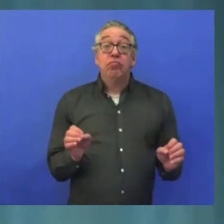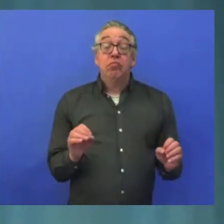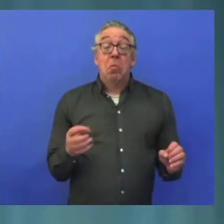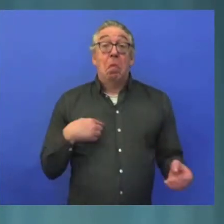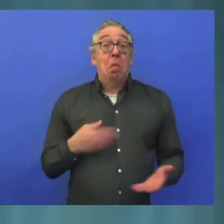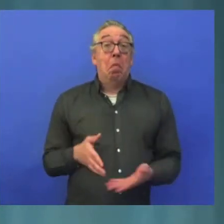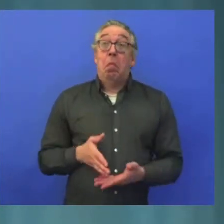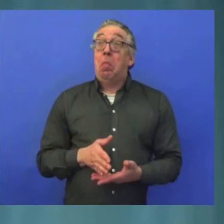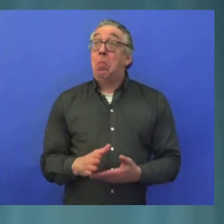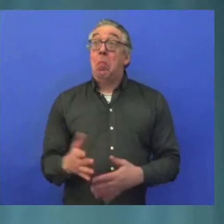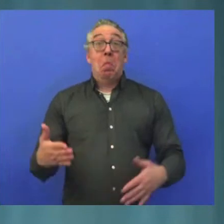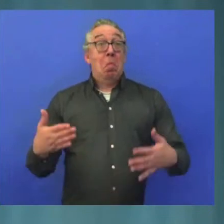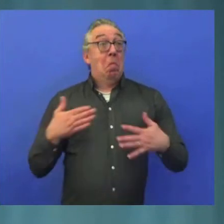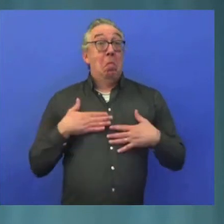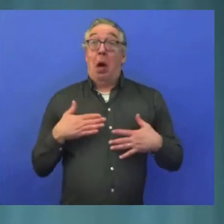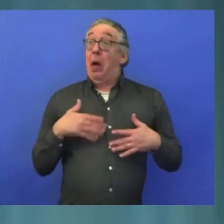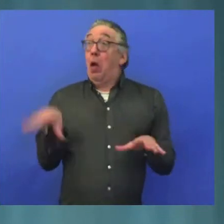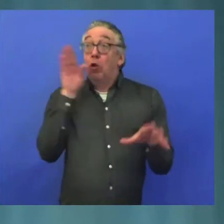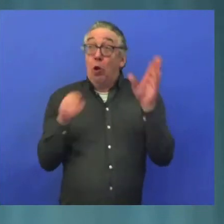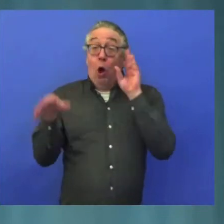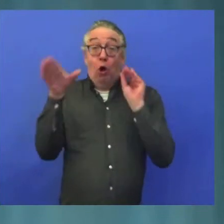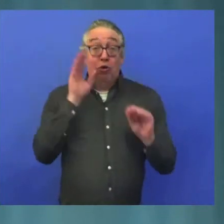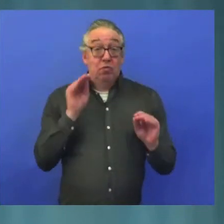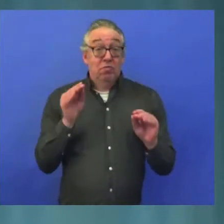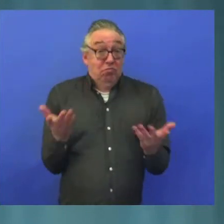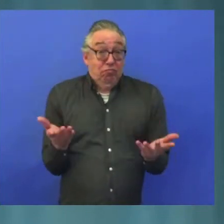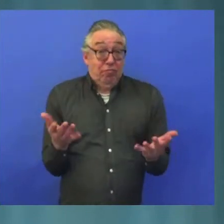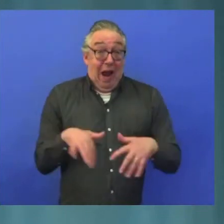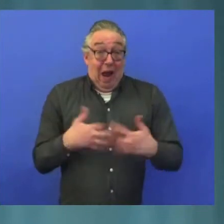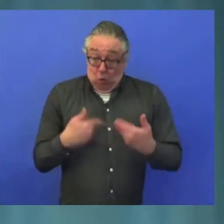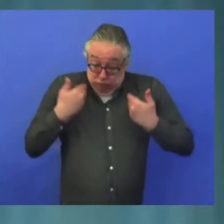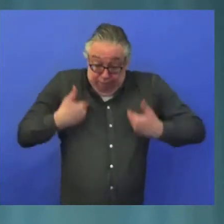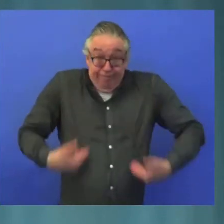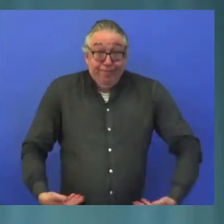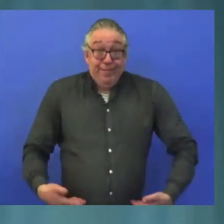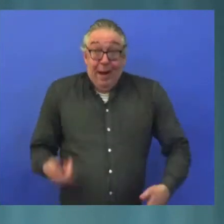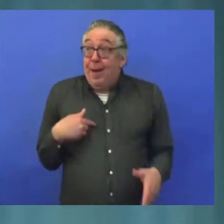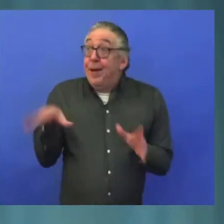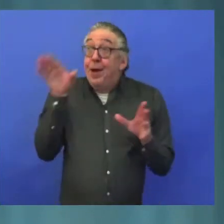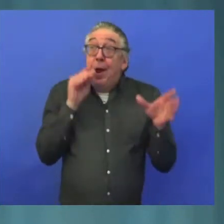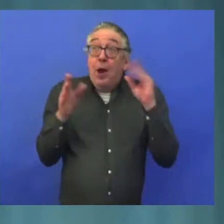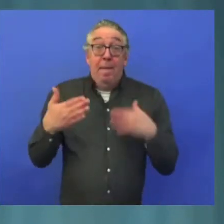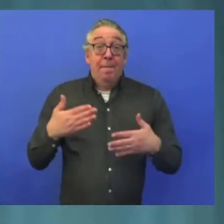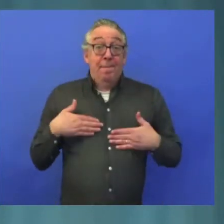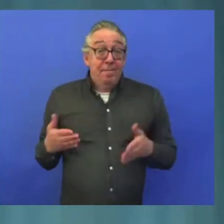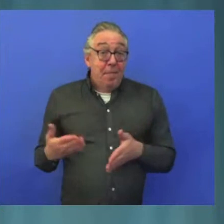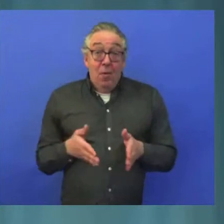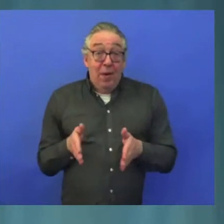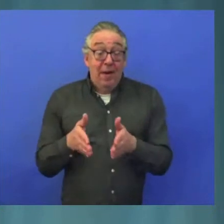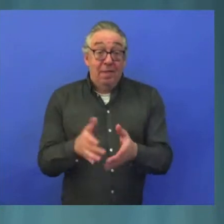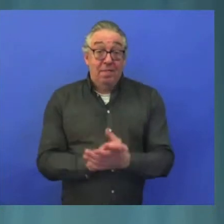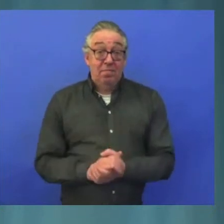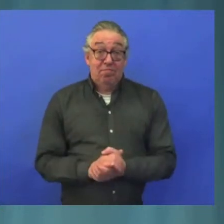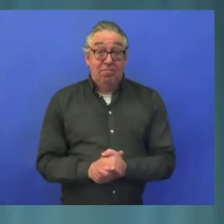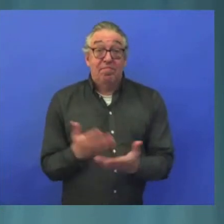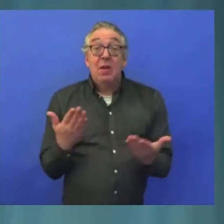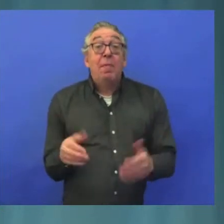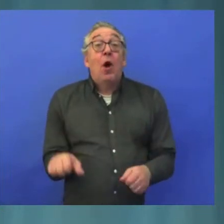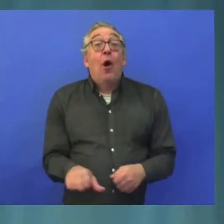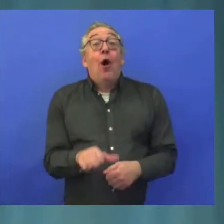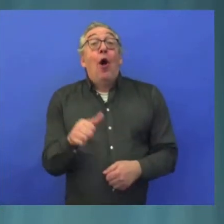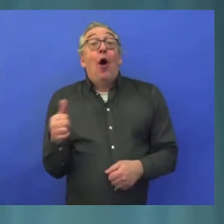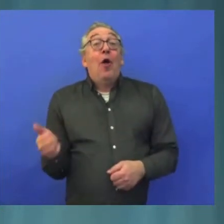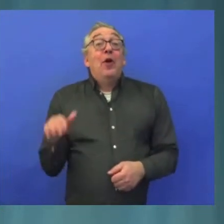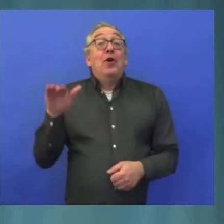resources, with that senses that I have. And other kids may saw an obstacle,